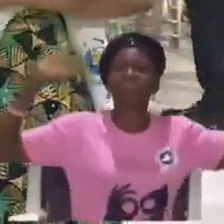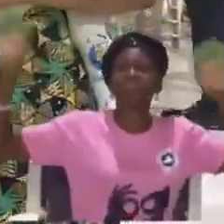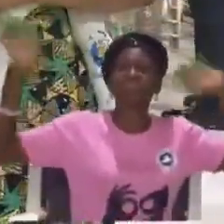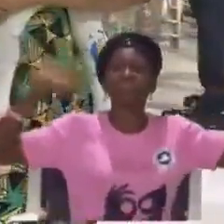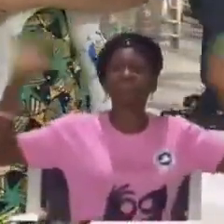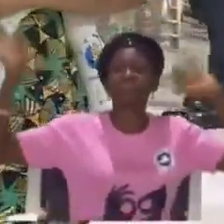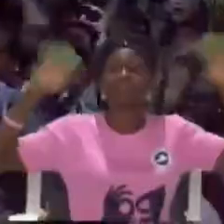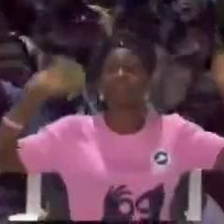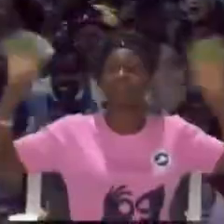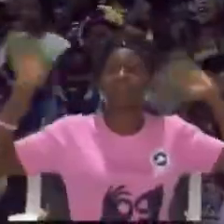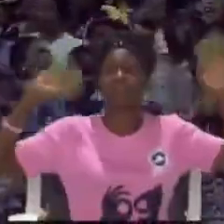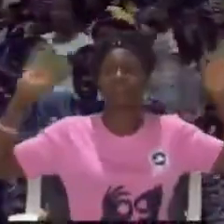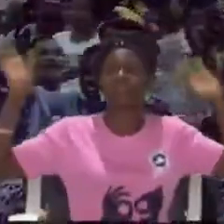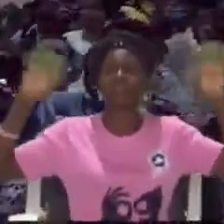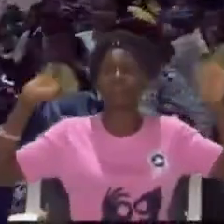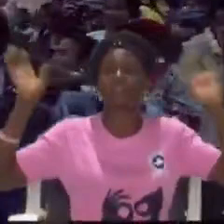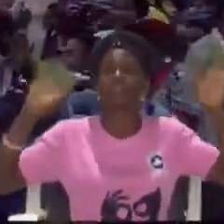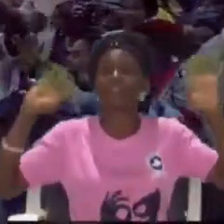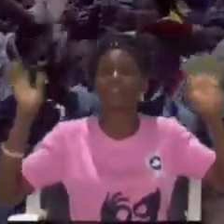Lord!